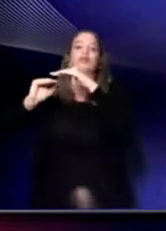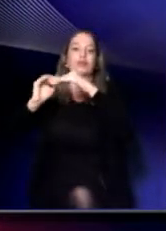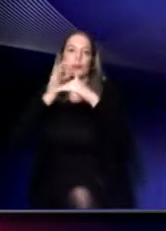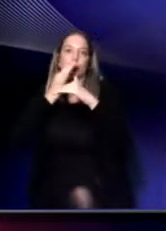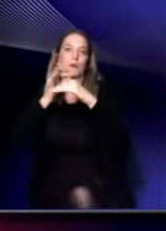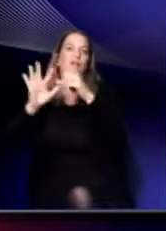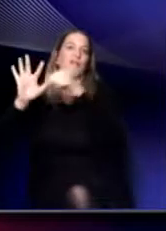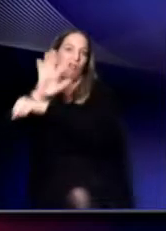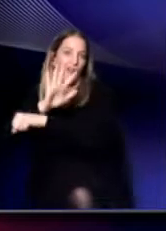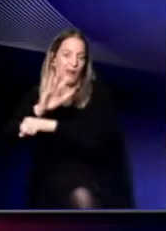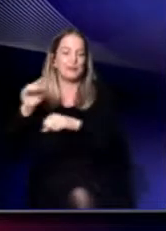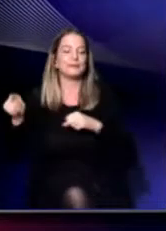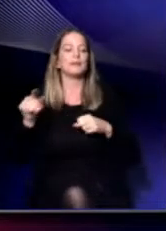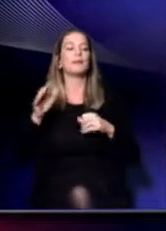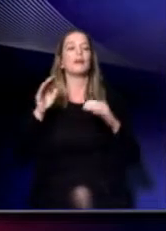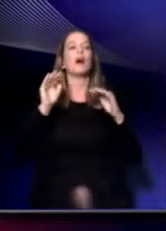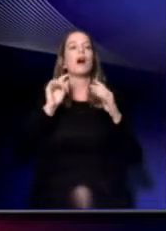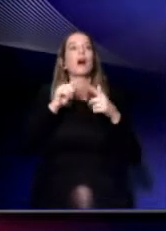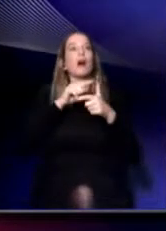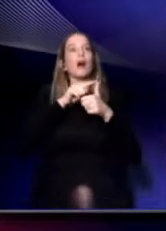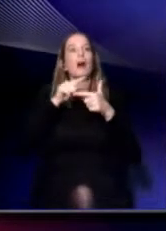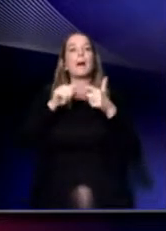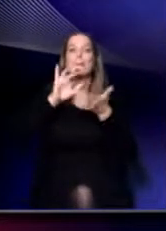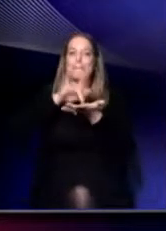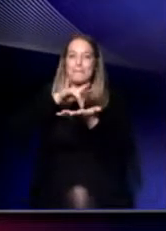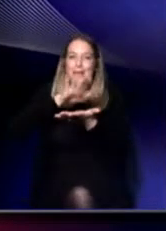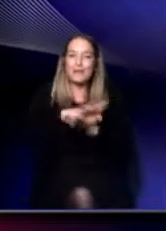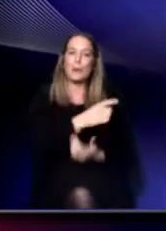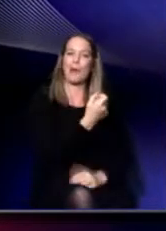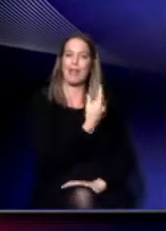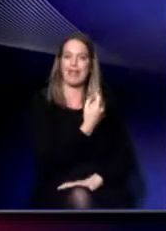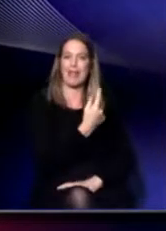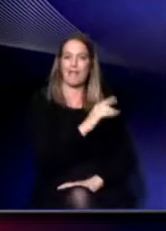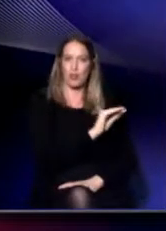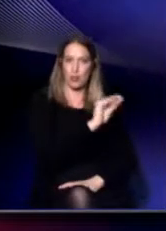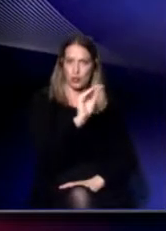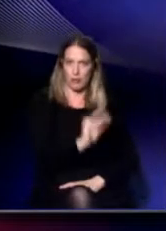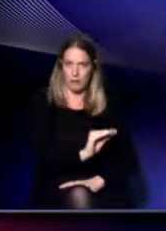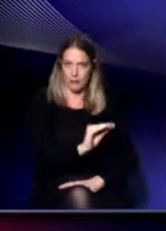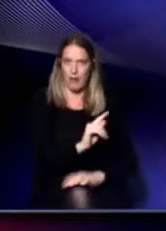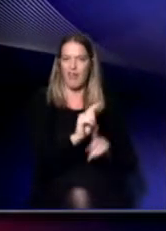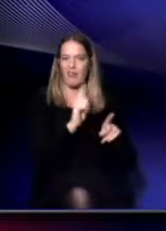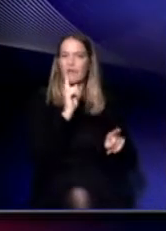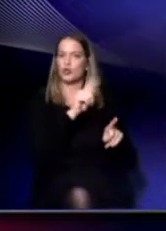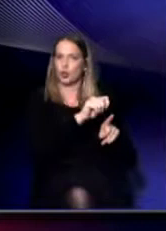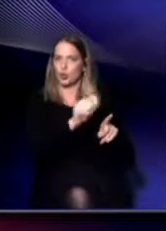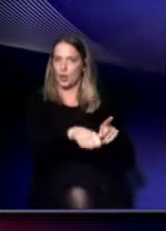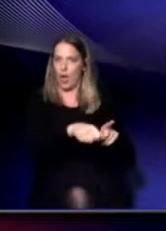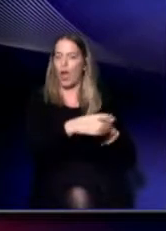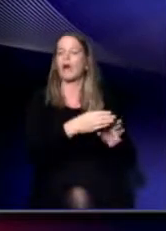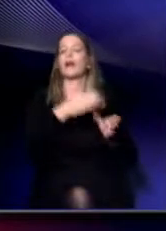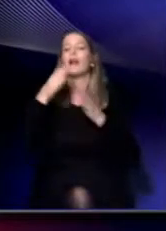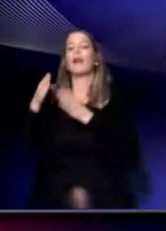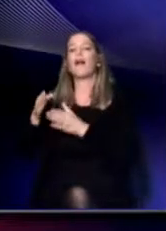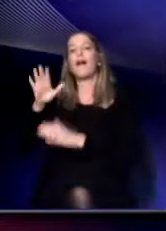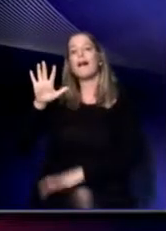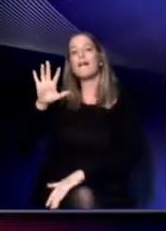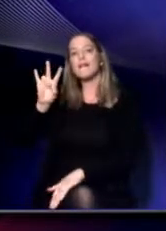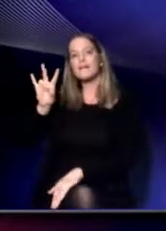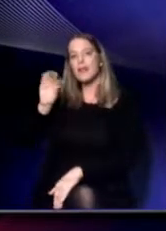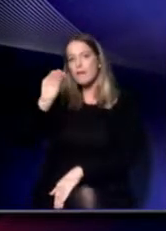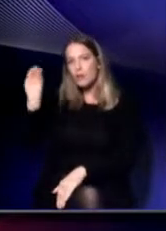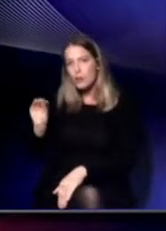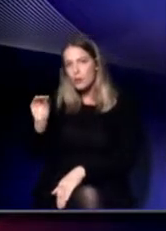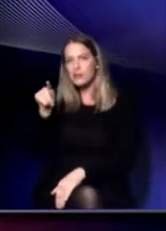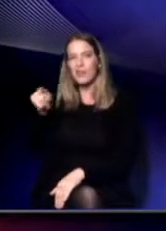Middle school is 11% full in Tucson, about 57% full